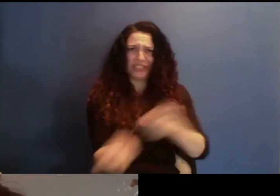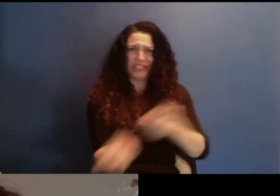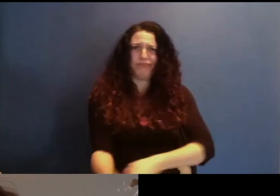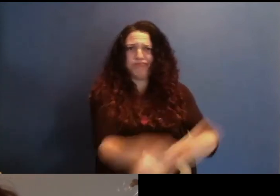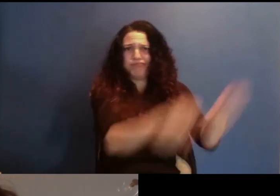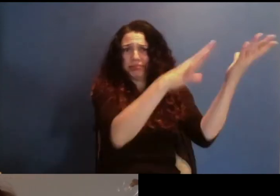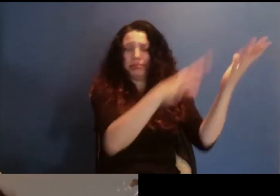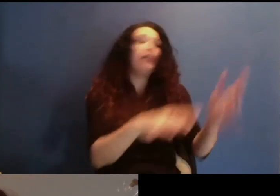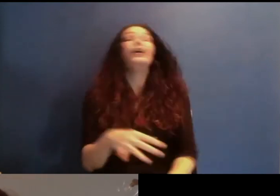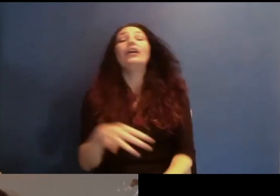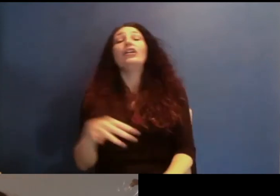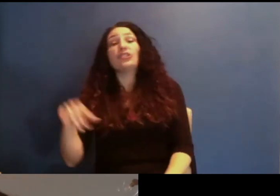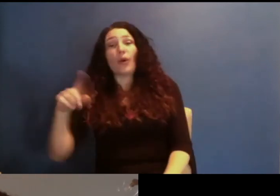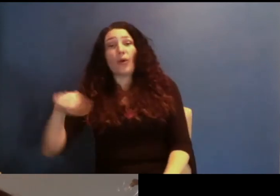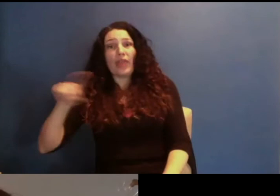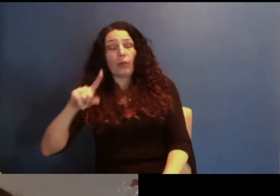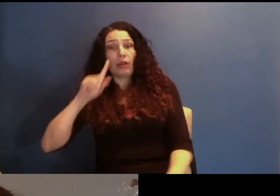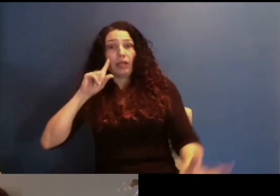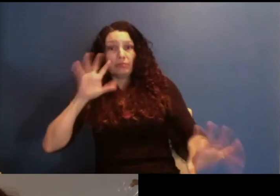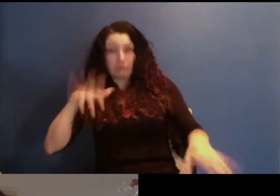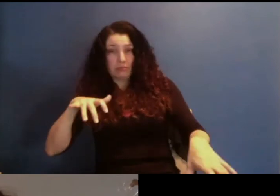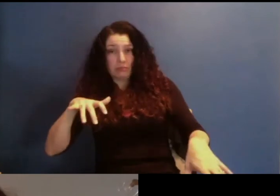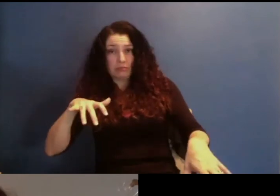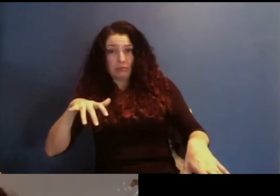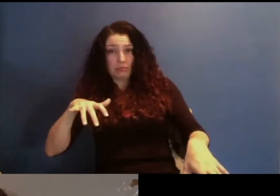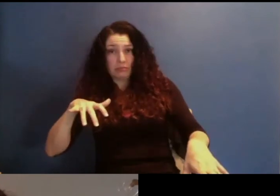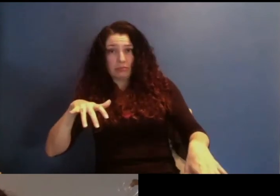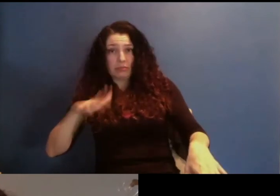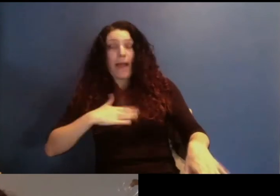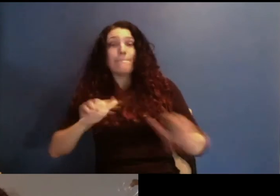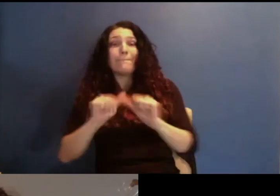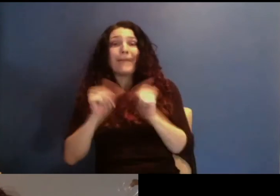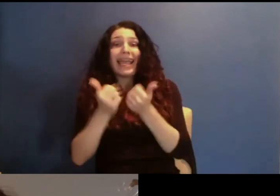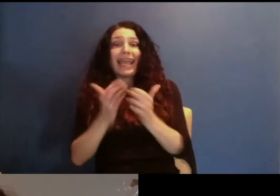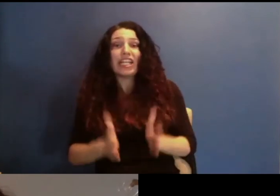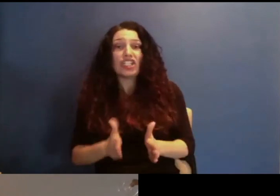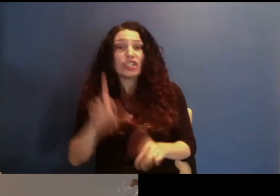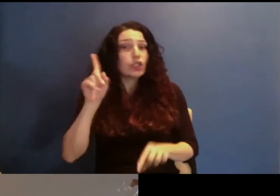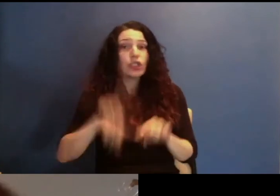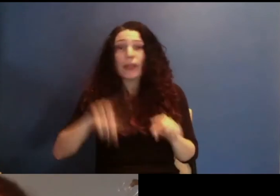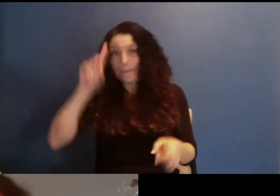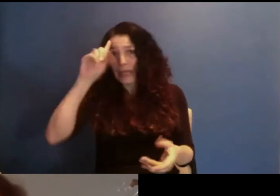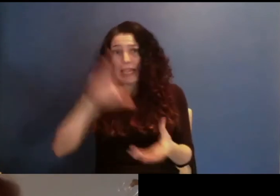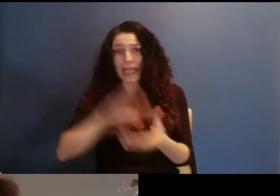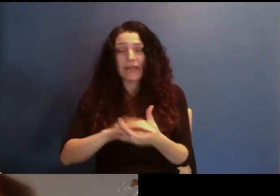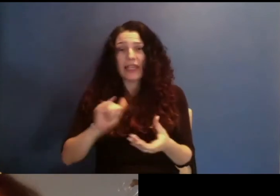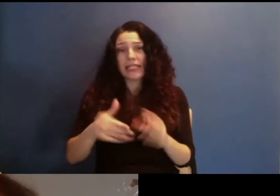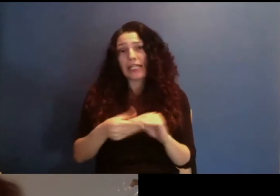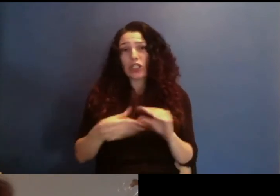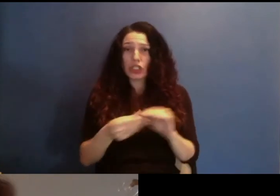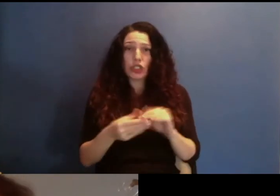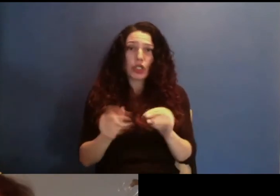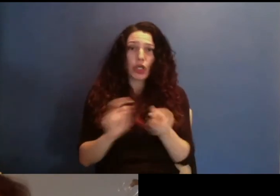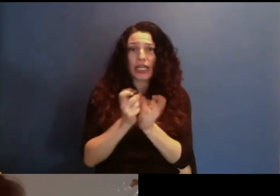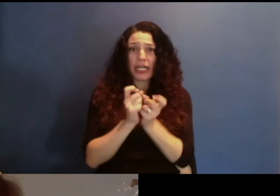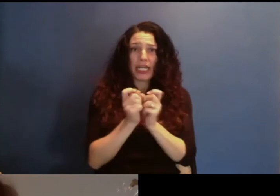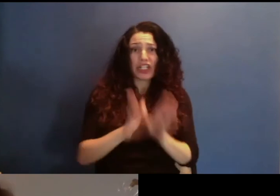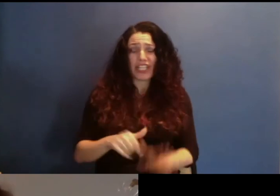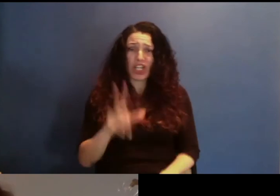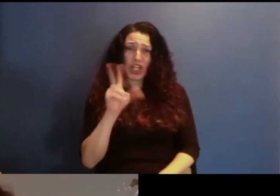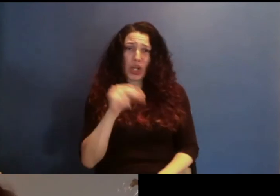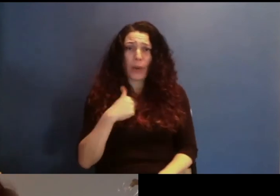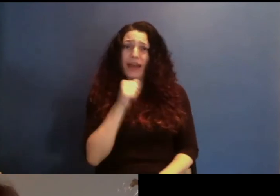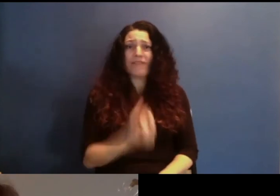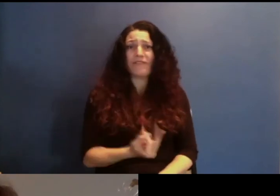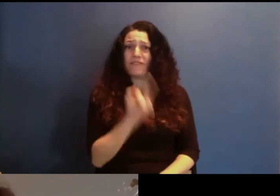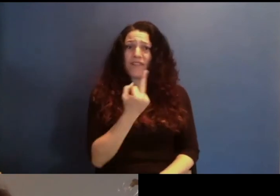like shook. They like, my agents like could not believe that this like little story editor was like, no, I'm not going to fucking networks. And I